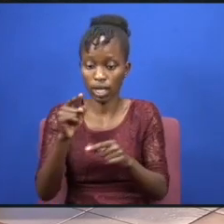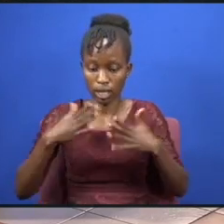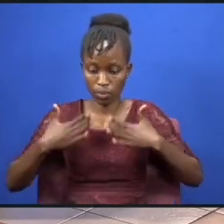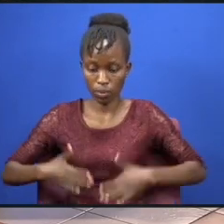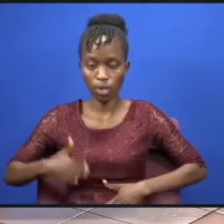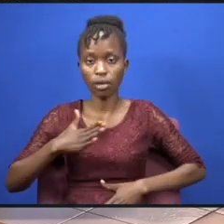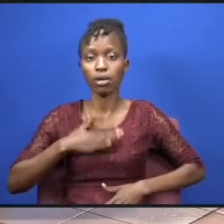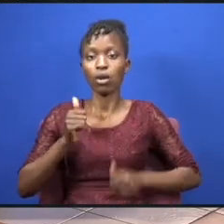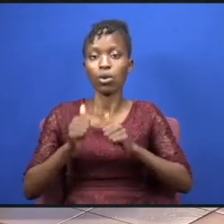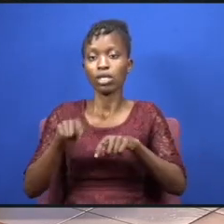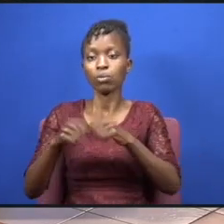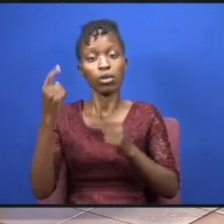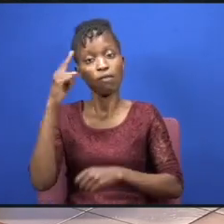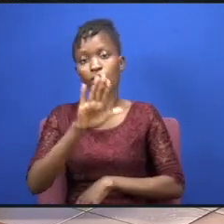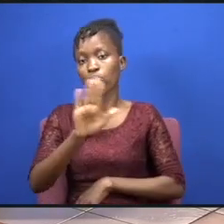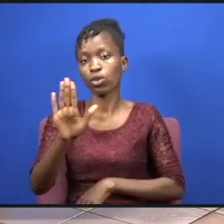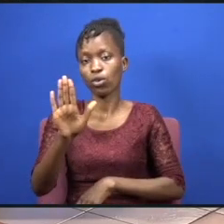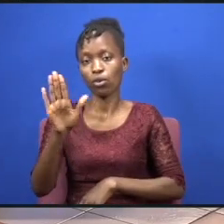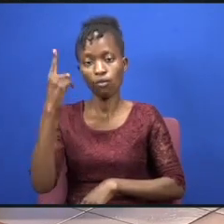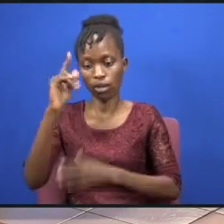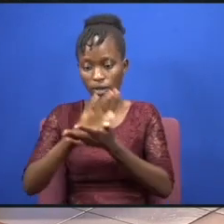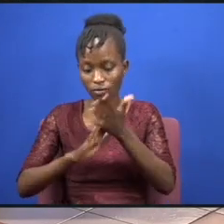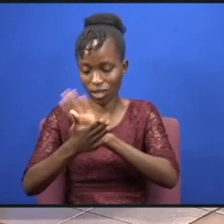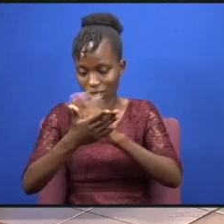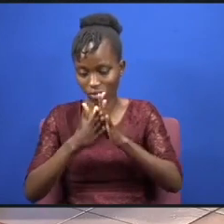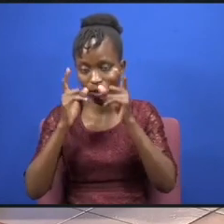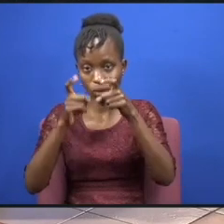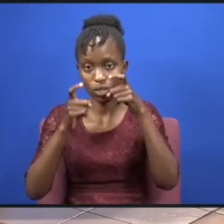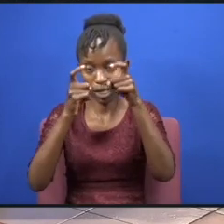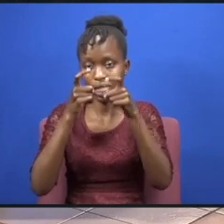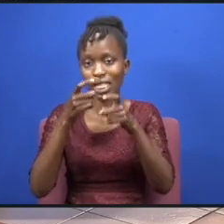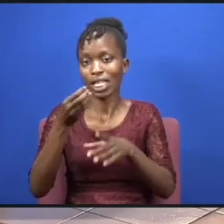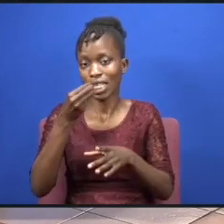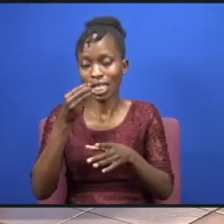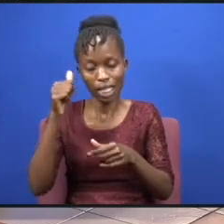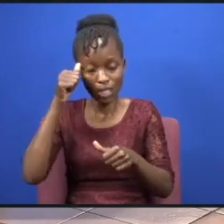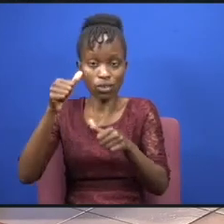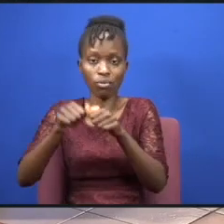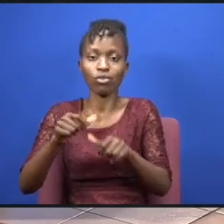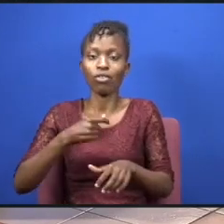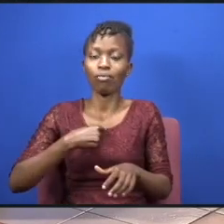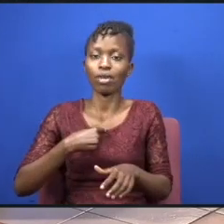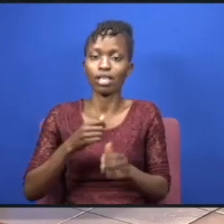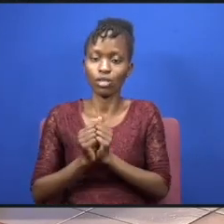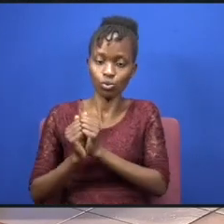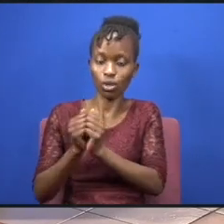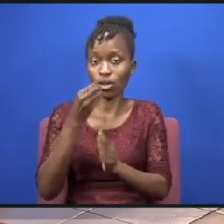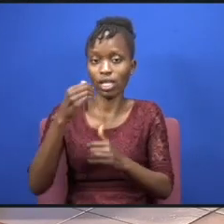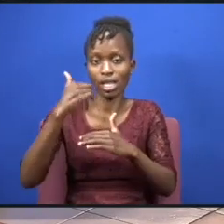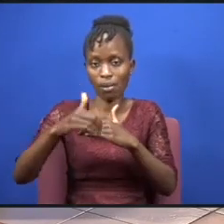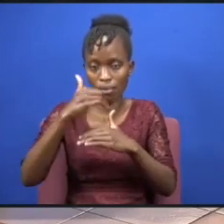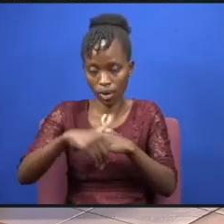my body which is broken for you for the forgiveness of sins. Take it in remembrance of me." Let's share the bread